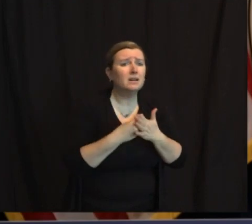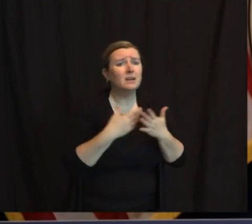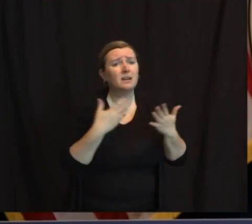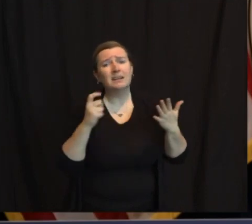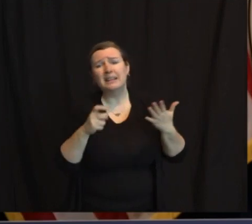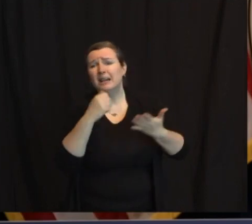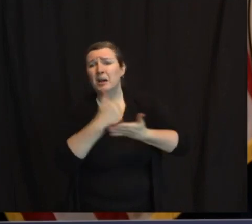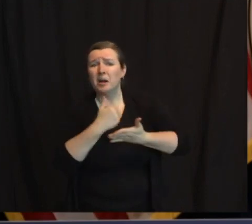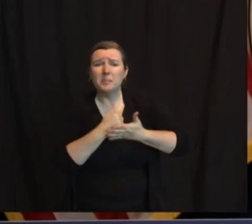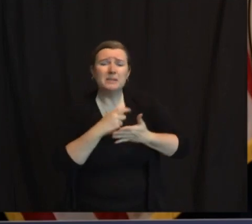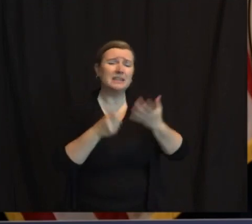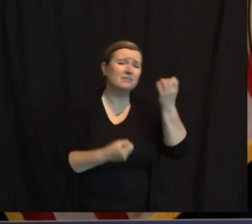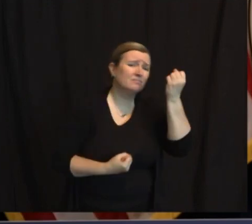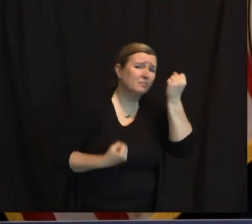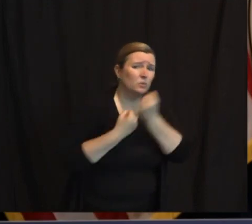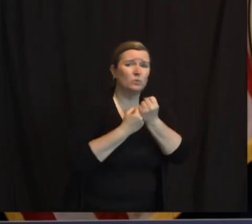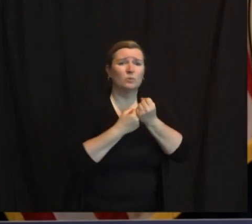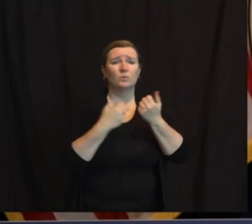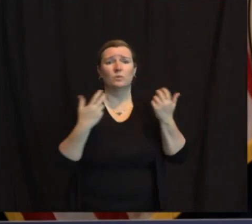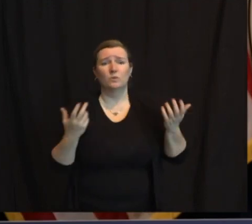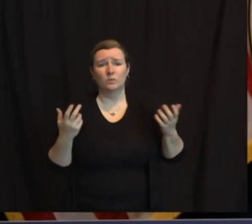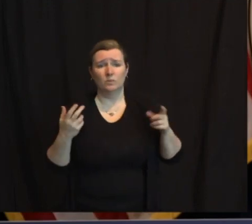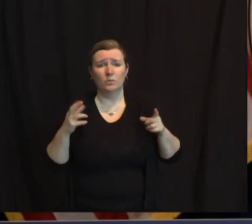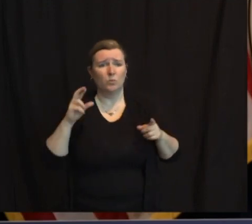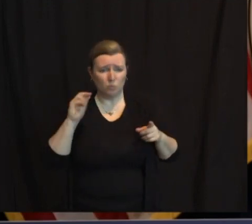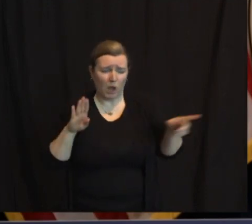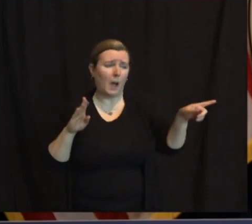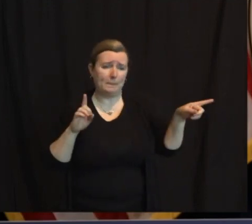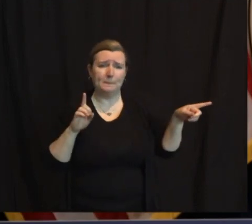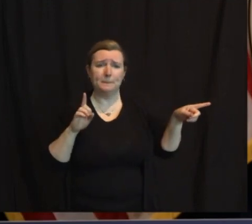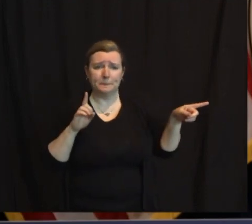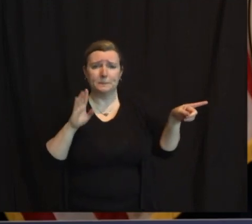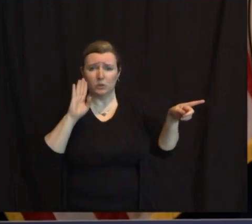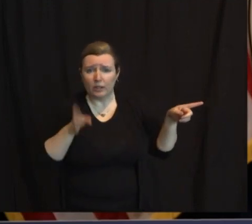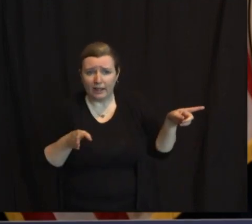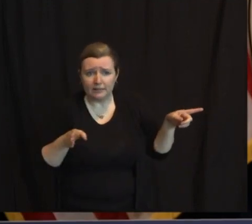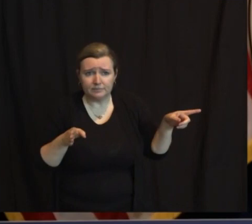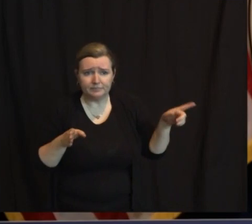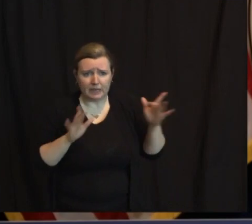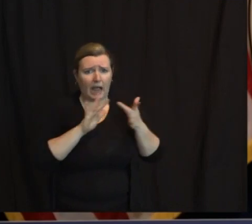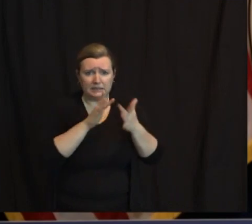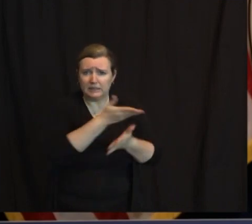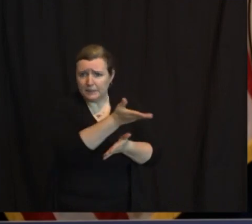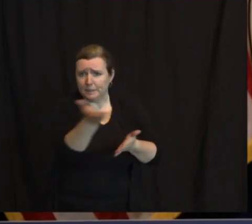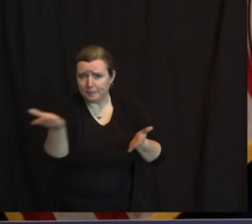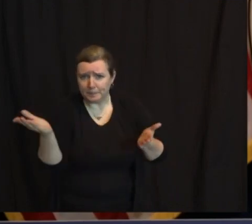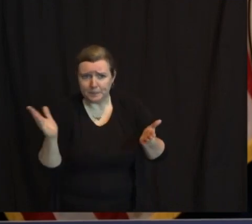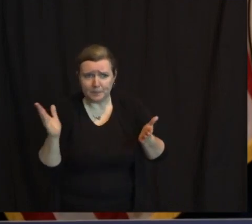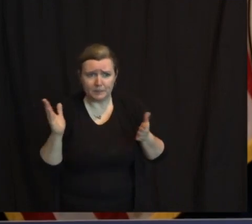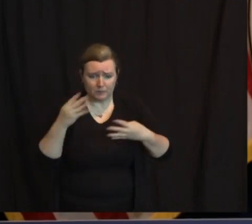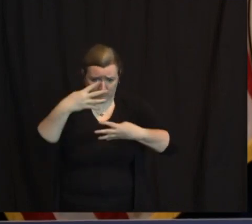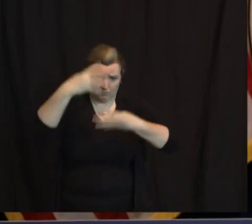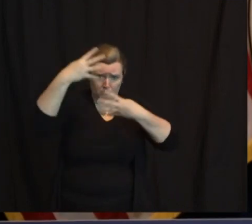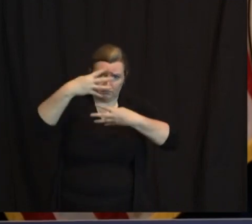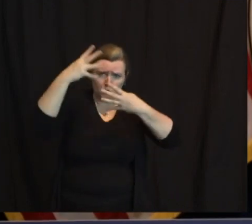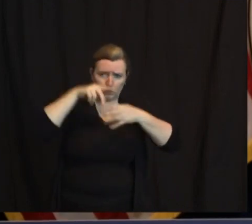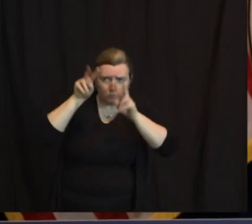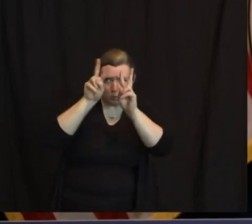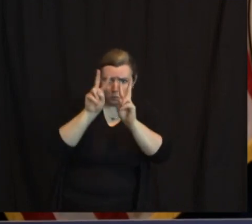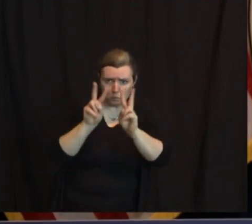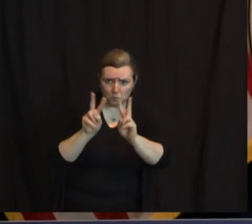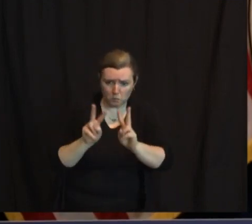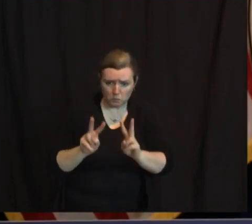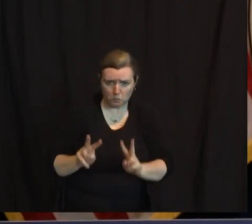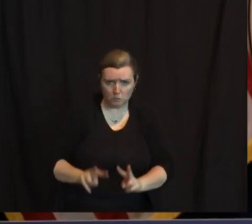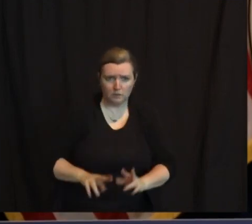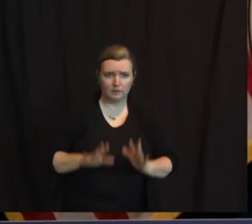team have or will follow up with everybody who weighed in with me last night. I think one thing, Rob, and I don't want to put words in your mouth,